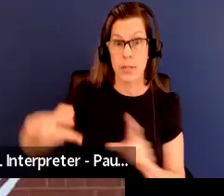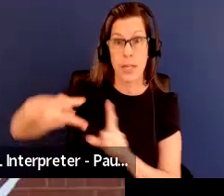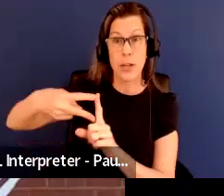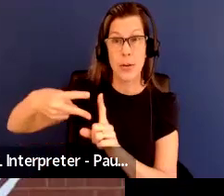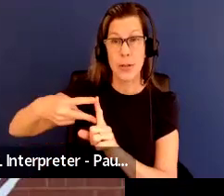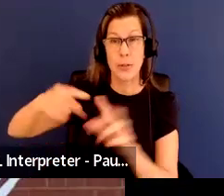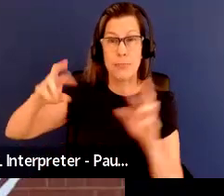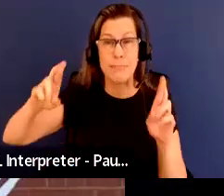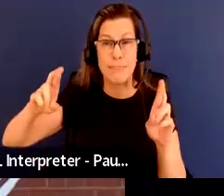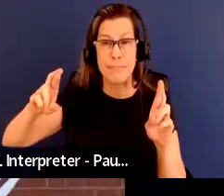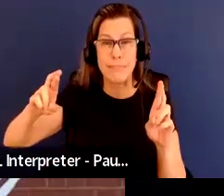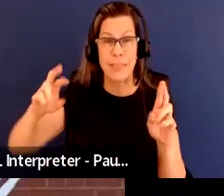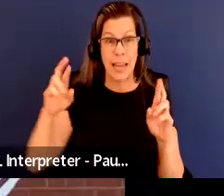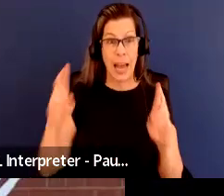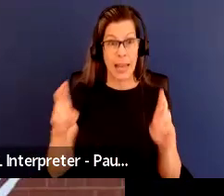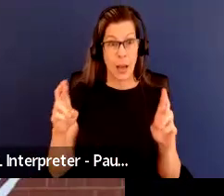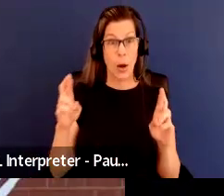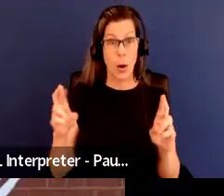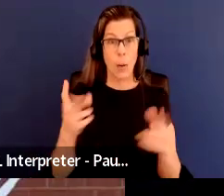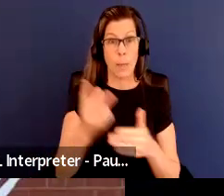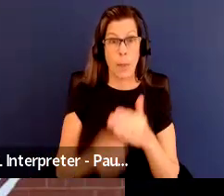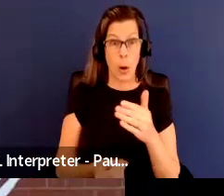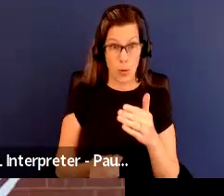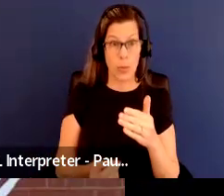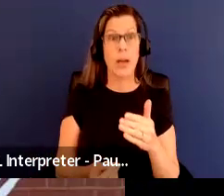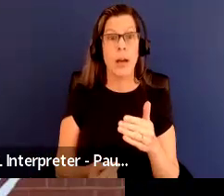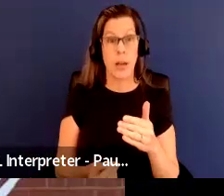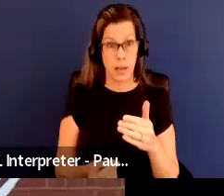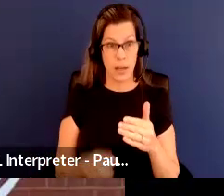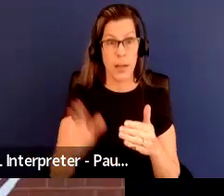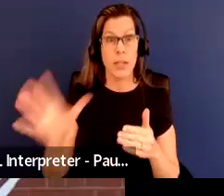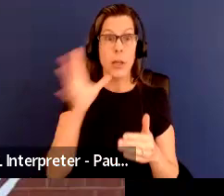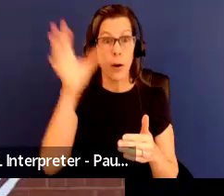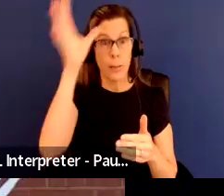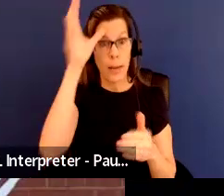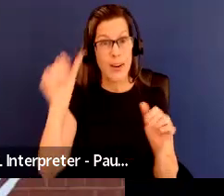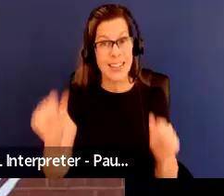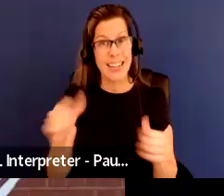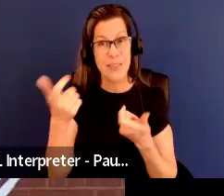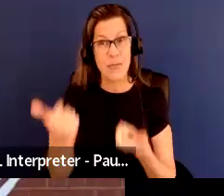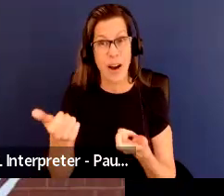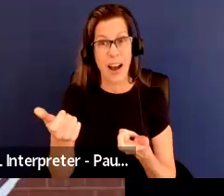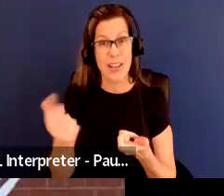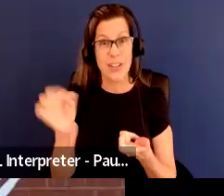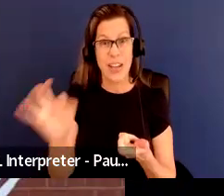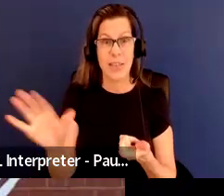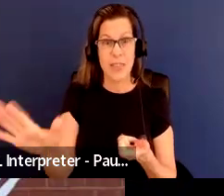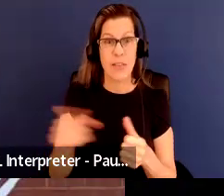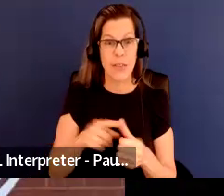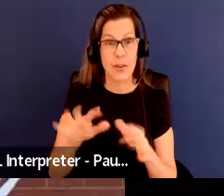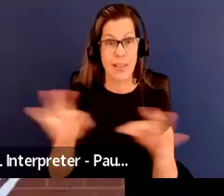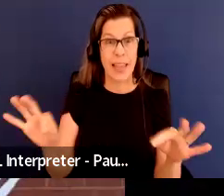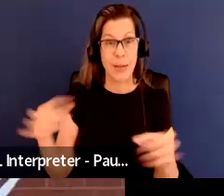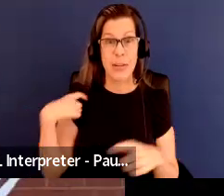my fingers, I hope we'll have both the ability to have your parents watch this if they, their first language is